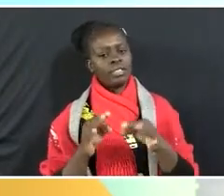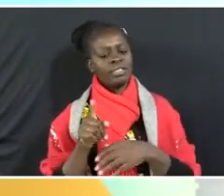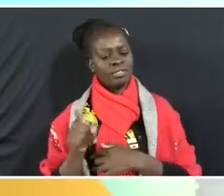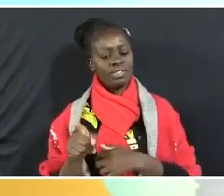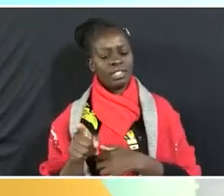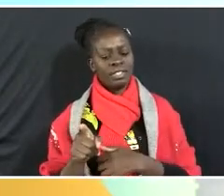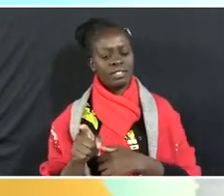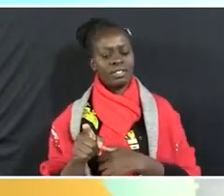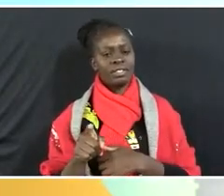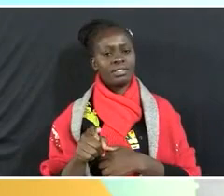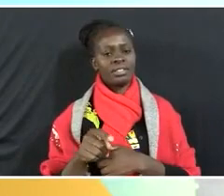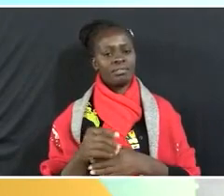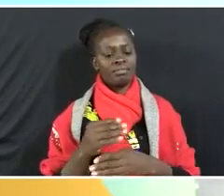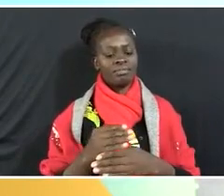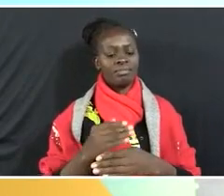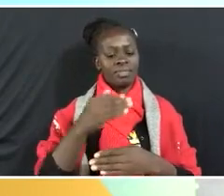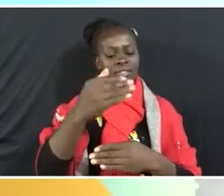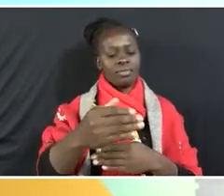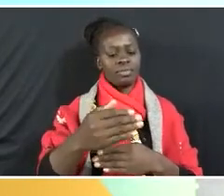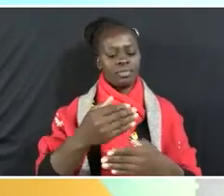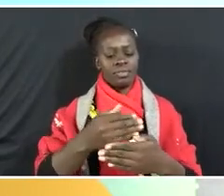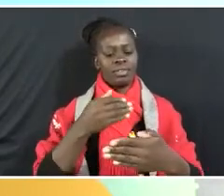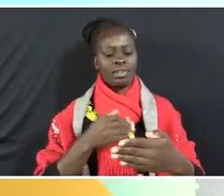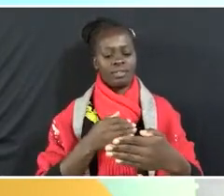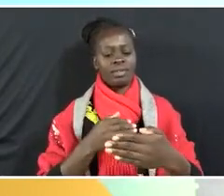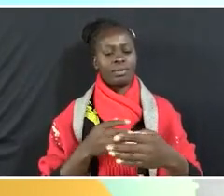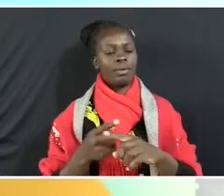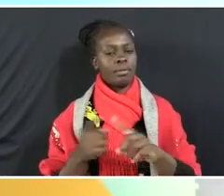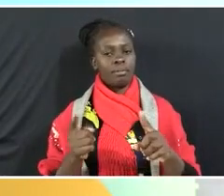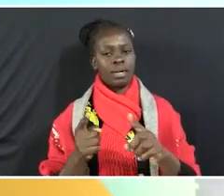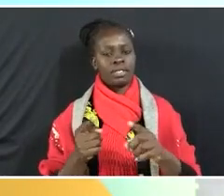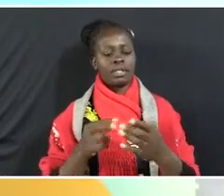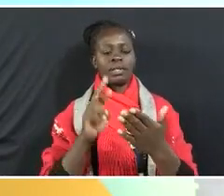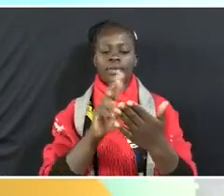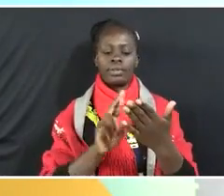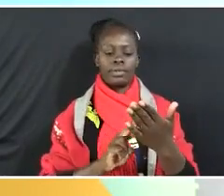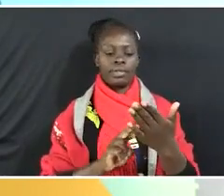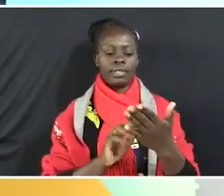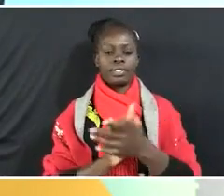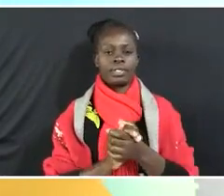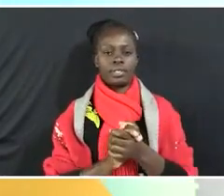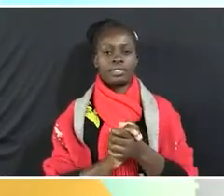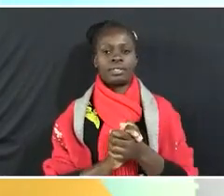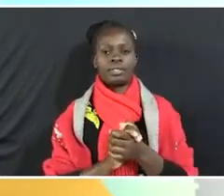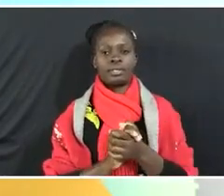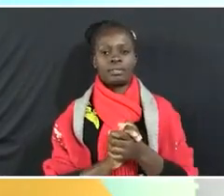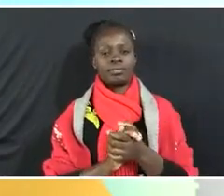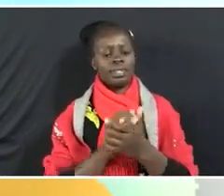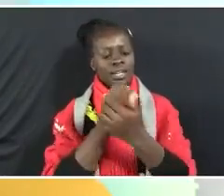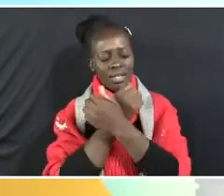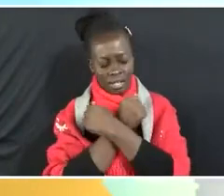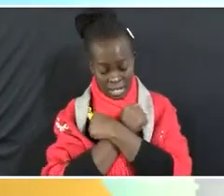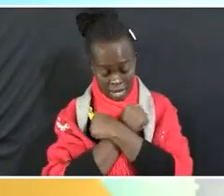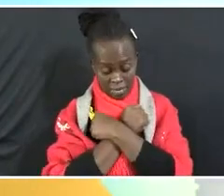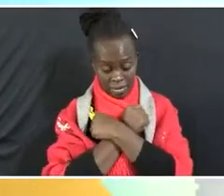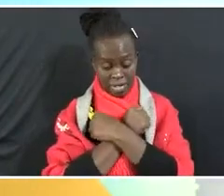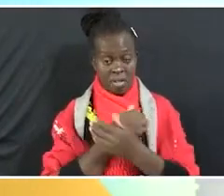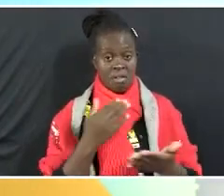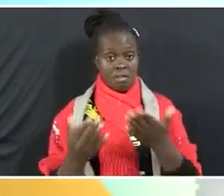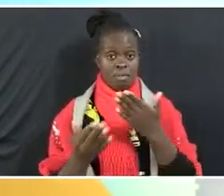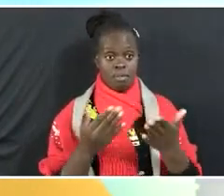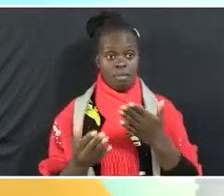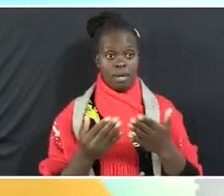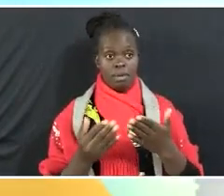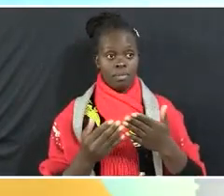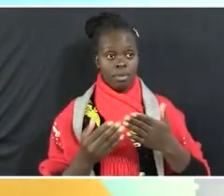me. But let me read for you. It's a passage I love talking about. This one I love. So probably some of you have even